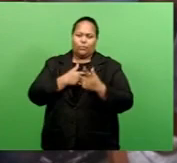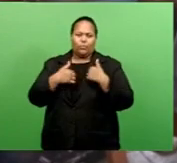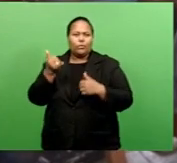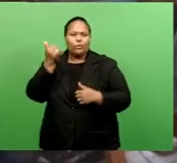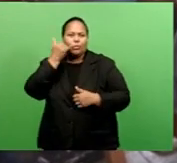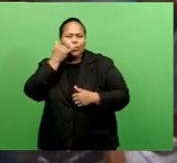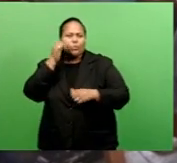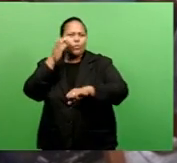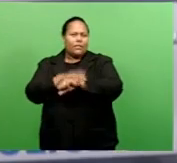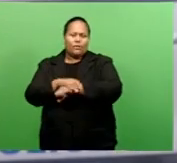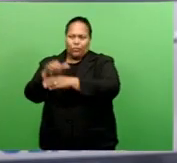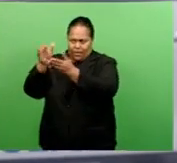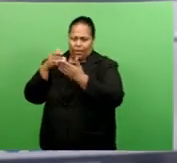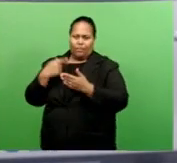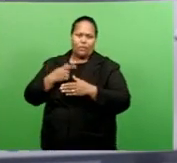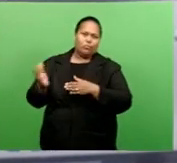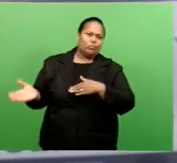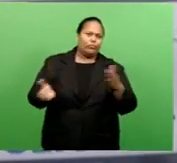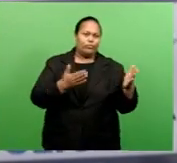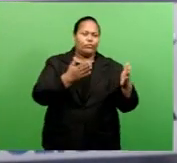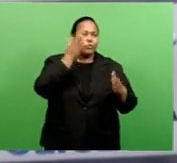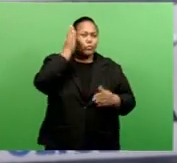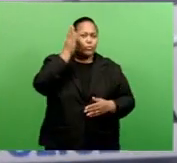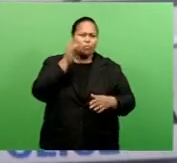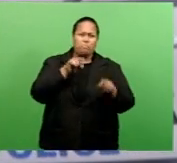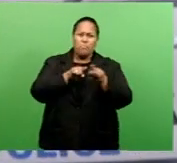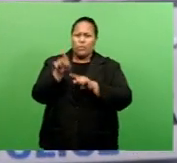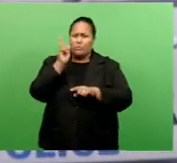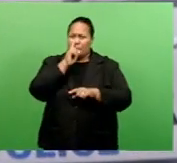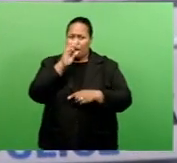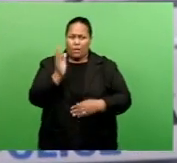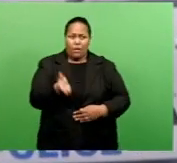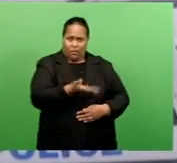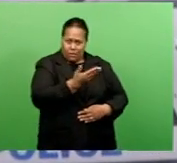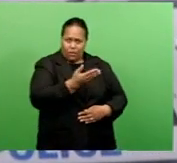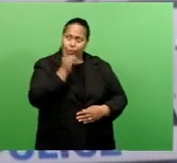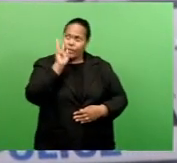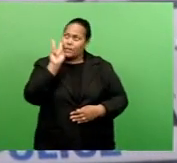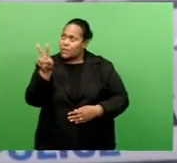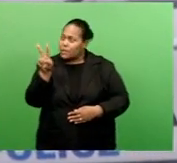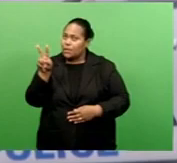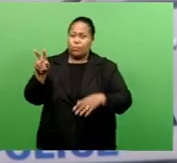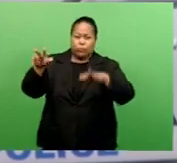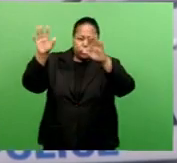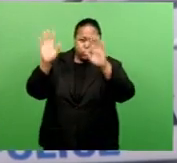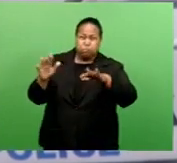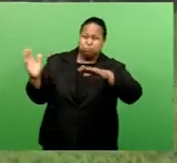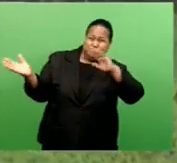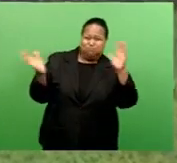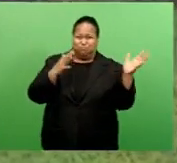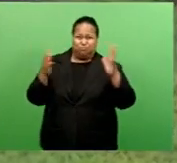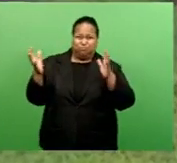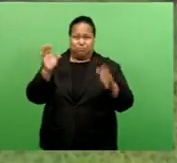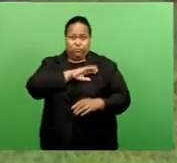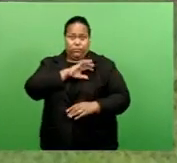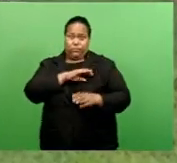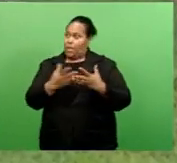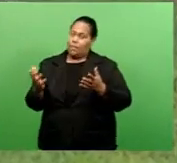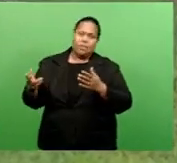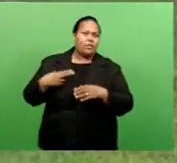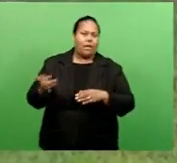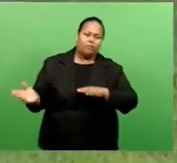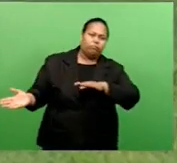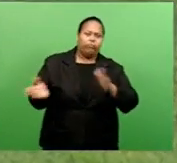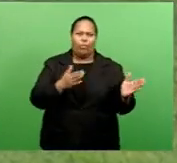us move to the school. Many of these people only moved after seeing the severity of the winds. Across from G2 is Wailea